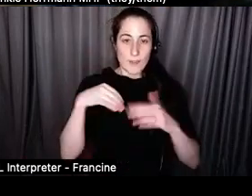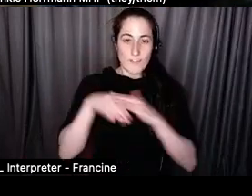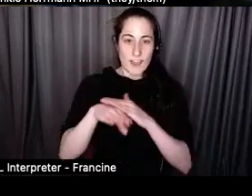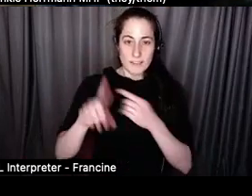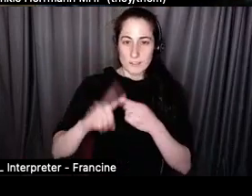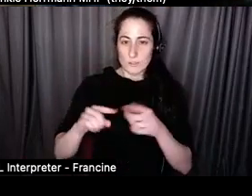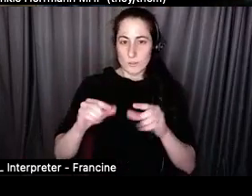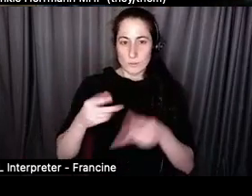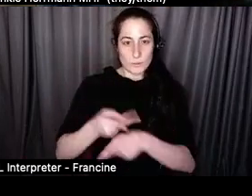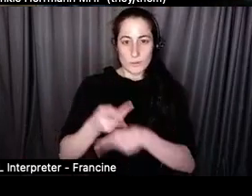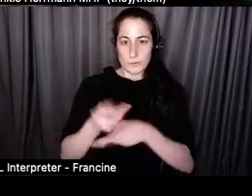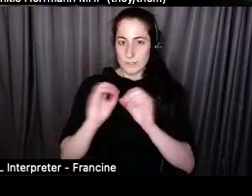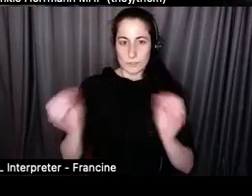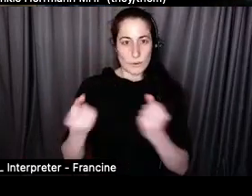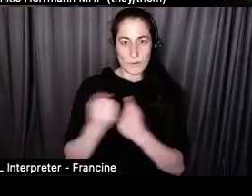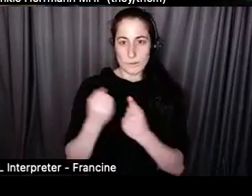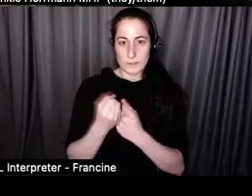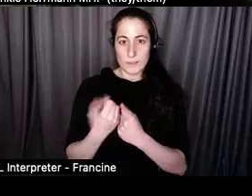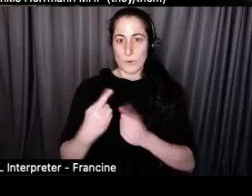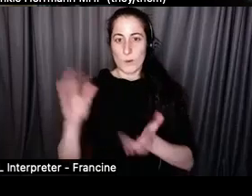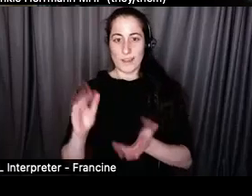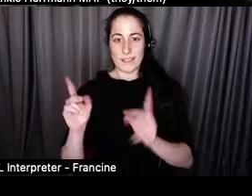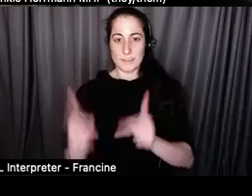it's just one less layer of bureaucracy. However,